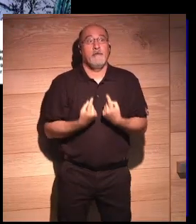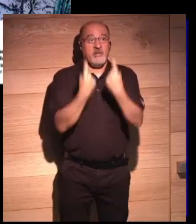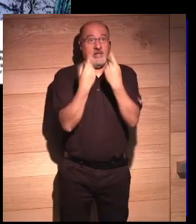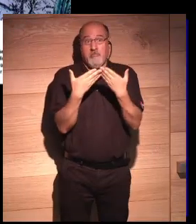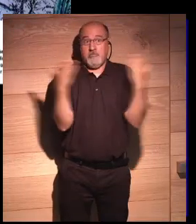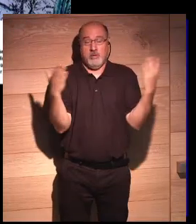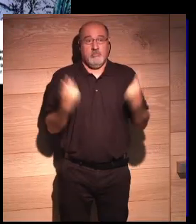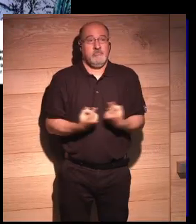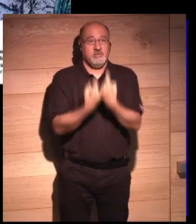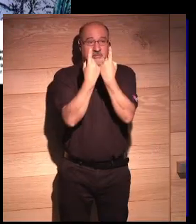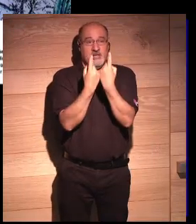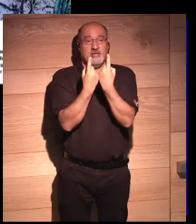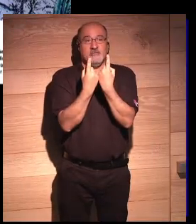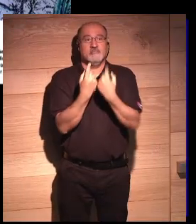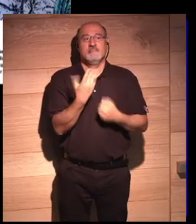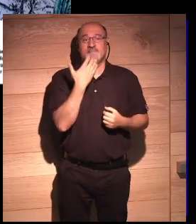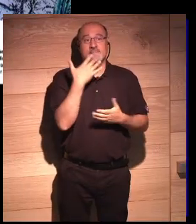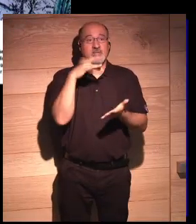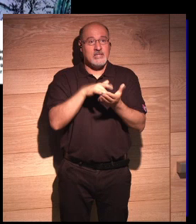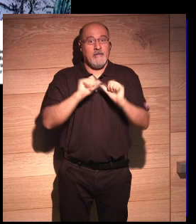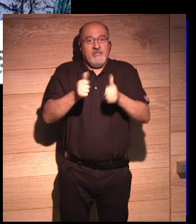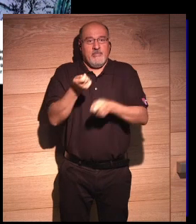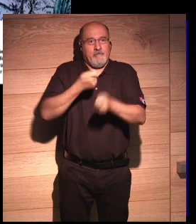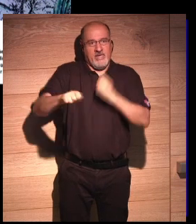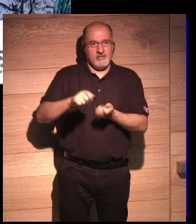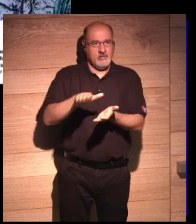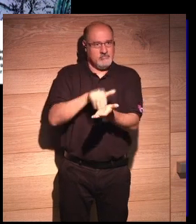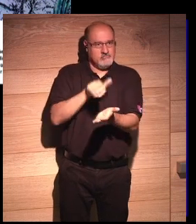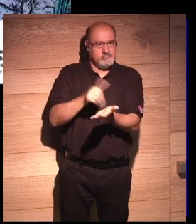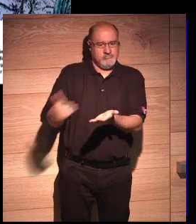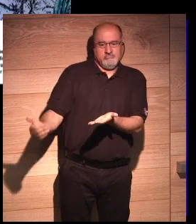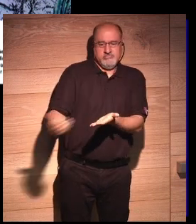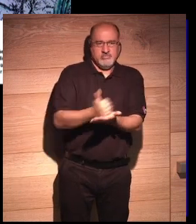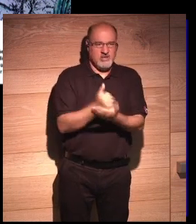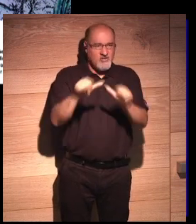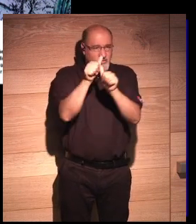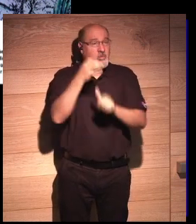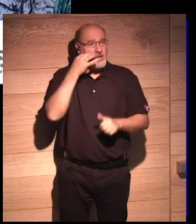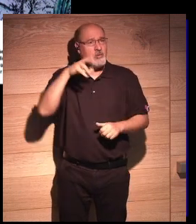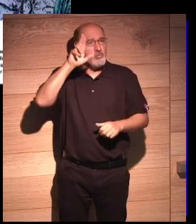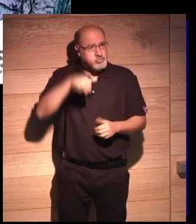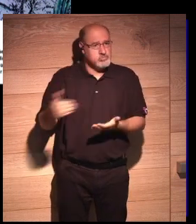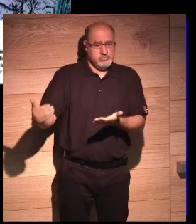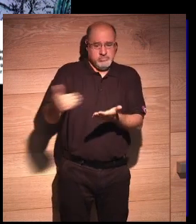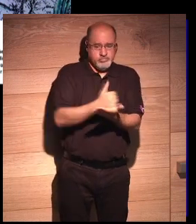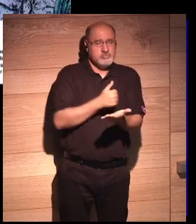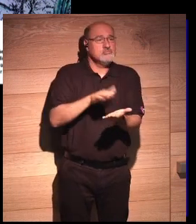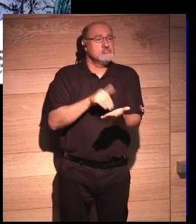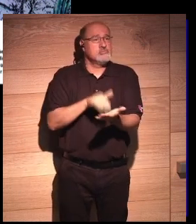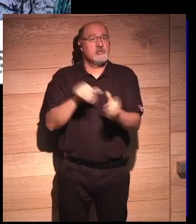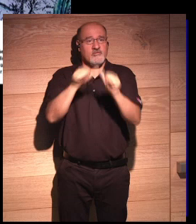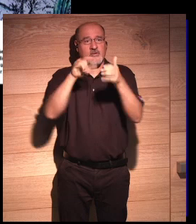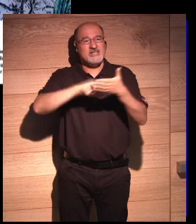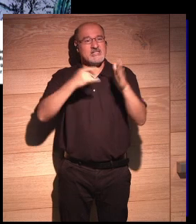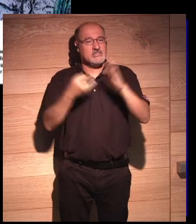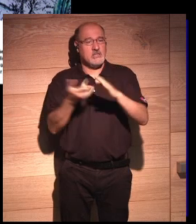genuinely marketing independently for ourselves. We were working with traditional press, but it was extraordinary how much social